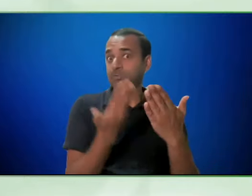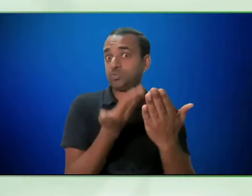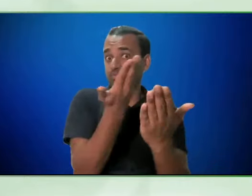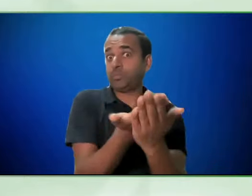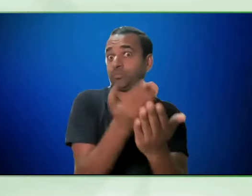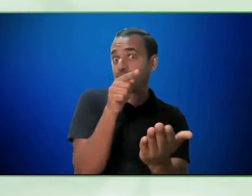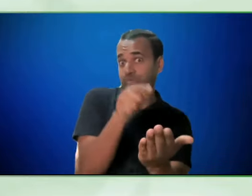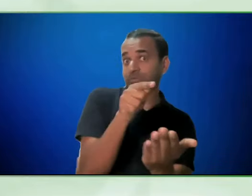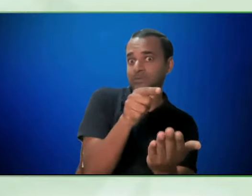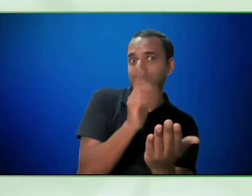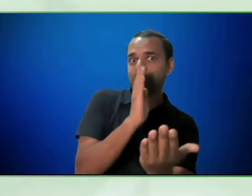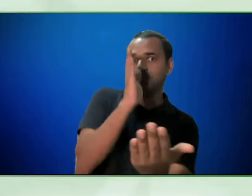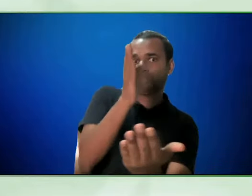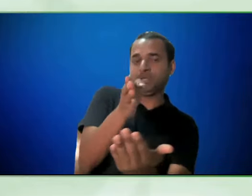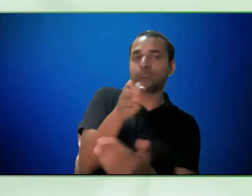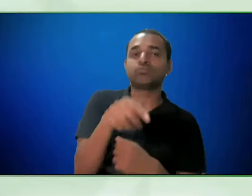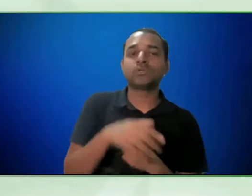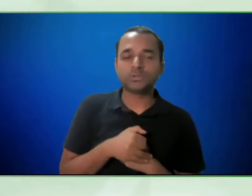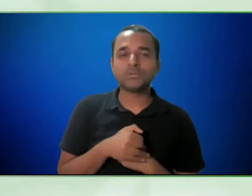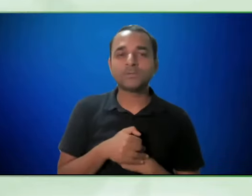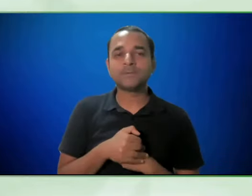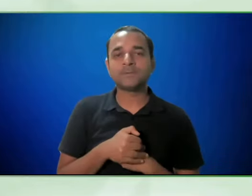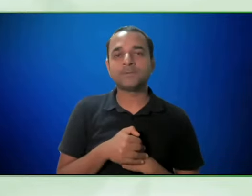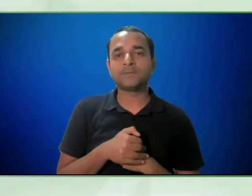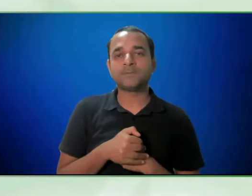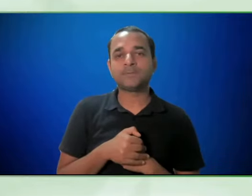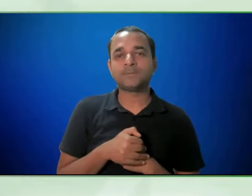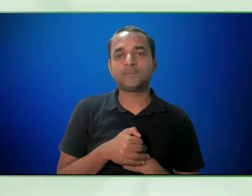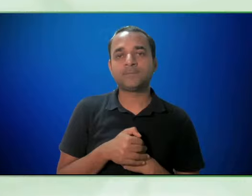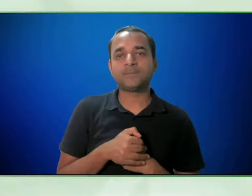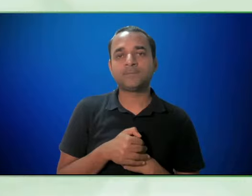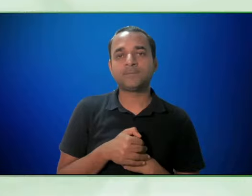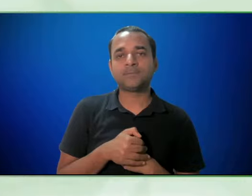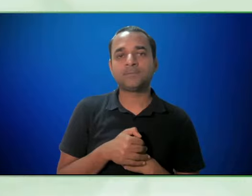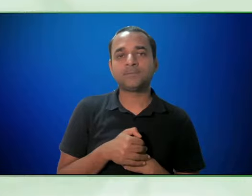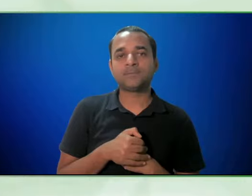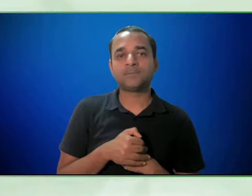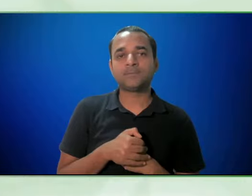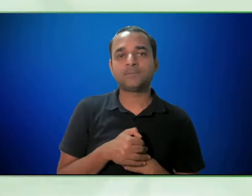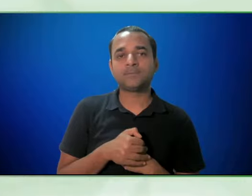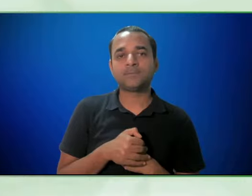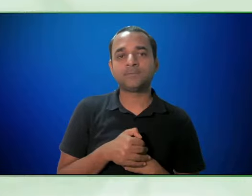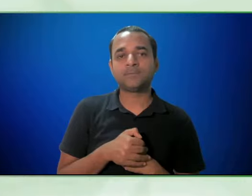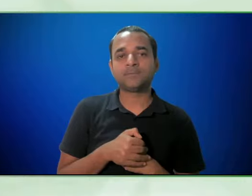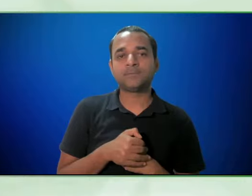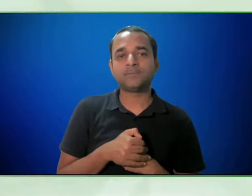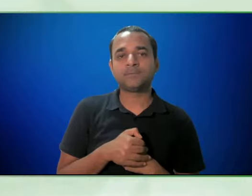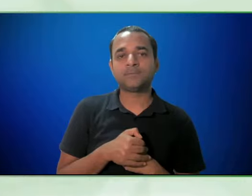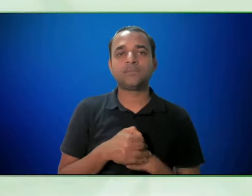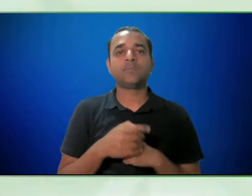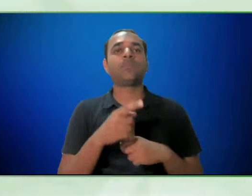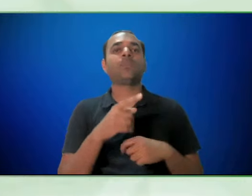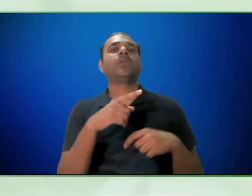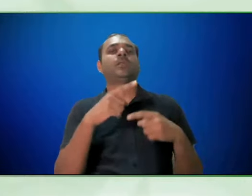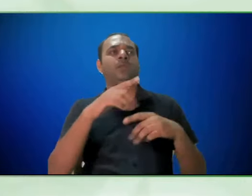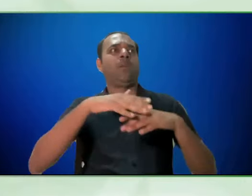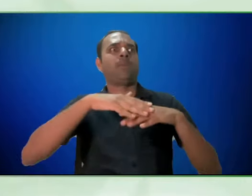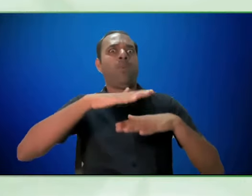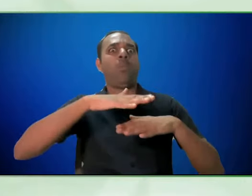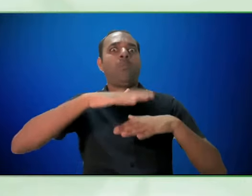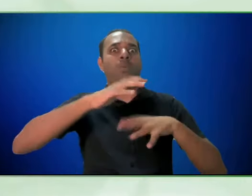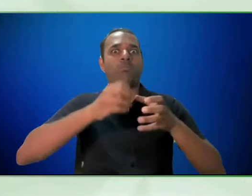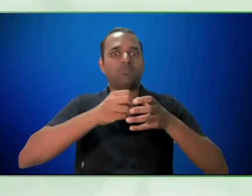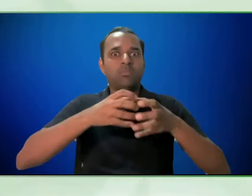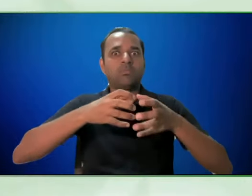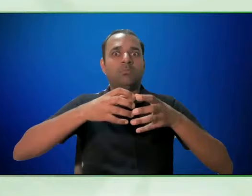Yeah, so you have partly answered my next question, because my next question is about why do we need socioeconomic analysis